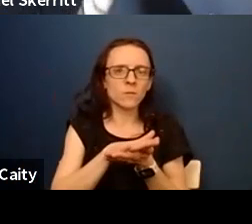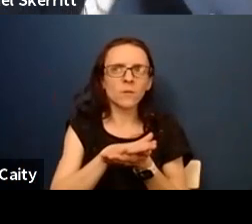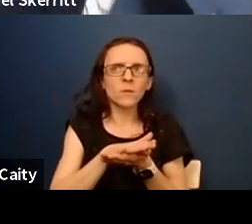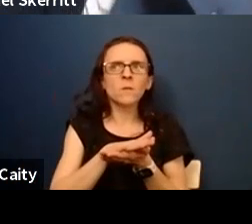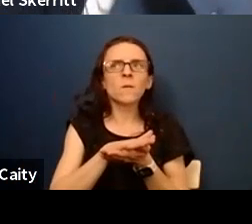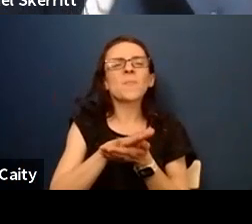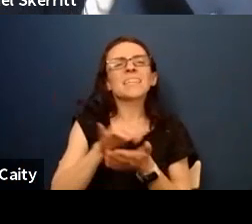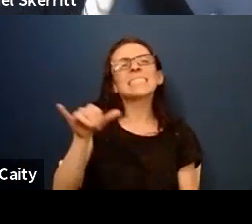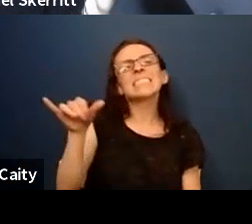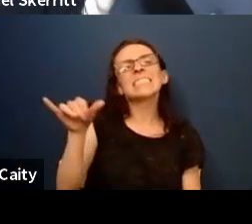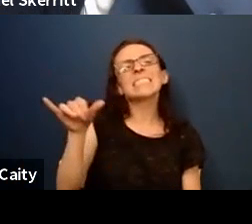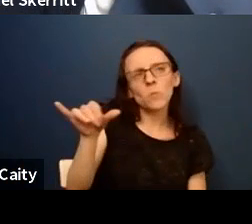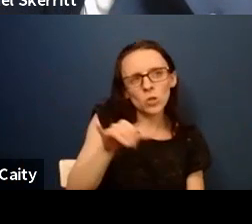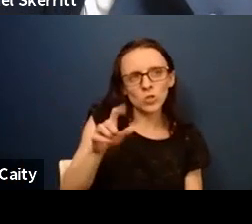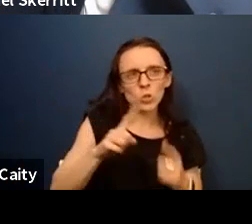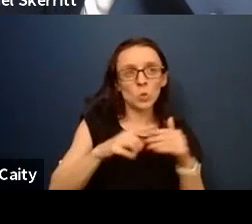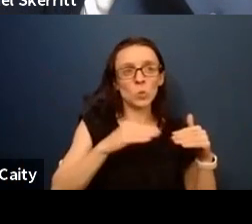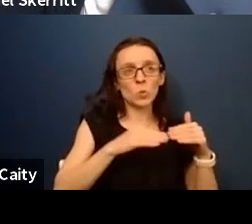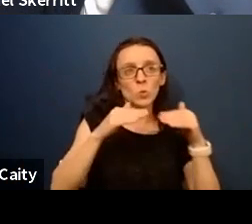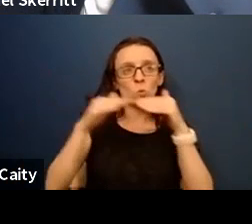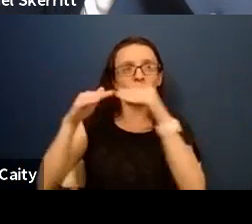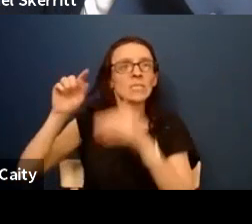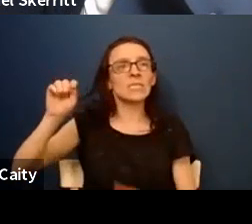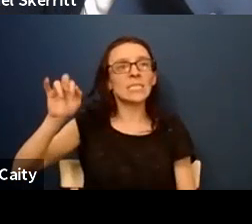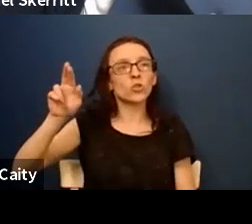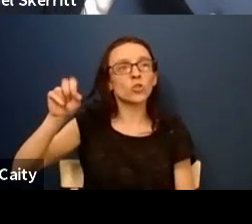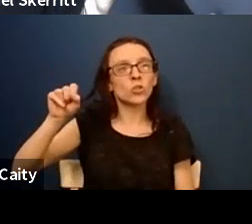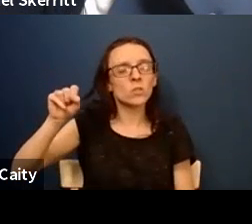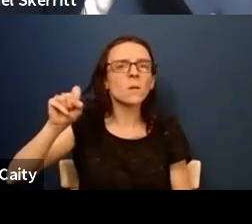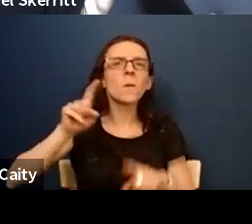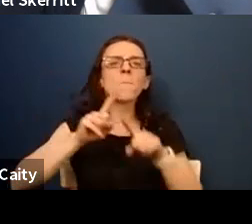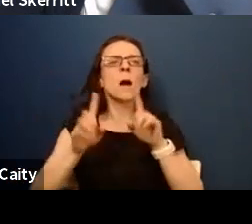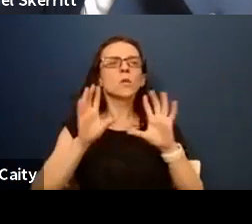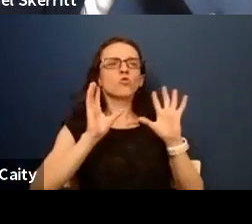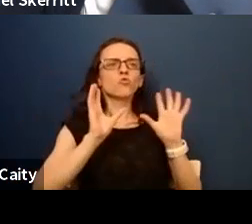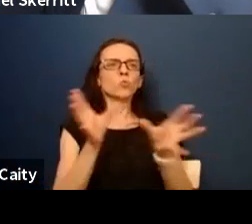similar to what we're seeing with the tiers, but that it would be grouping of schools